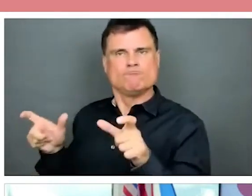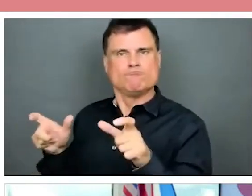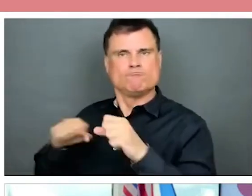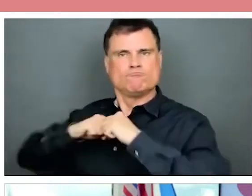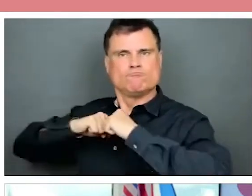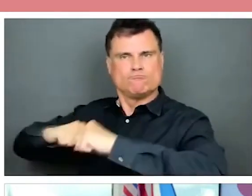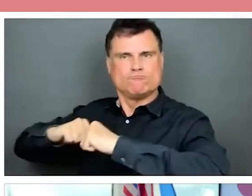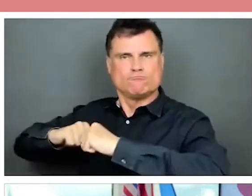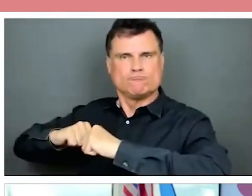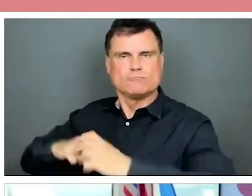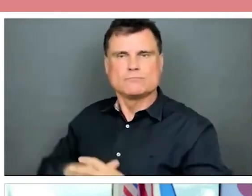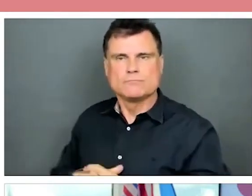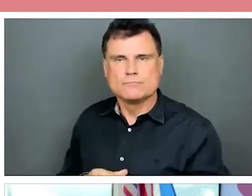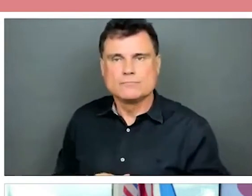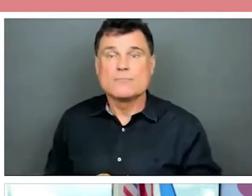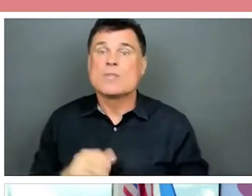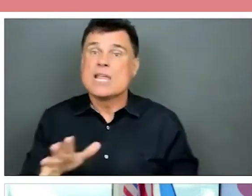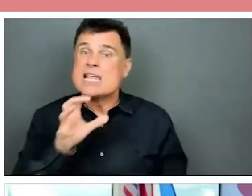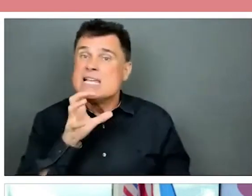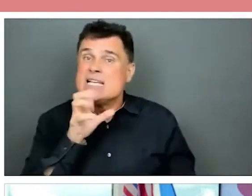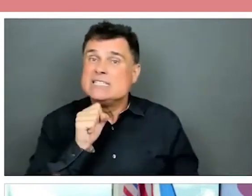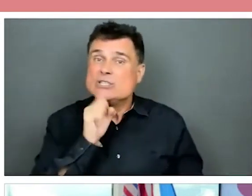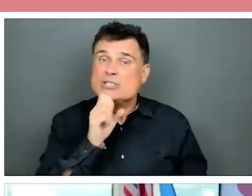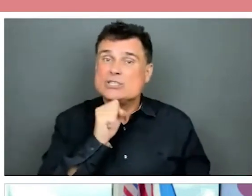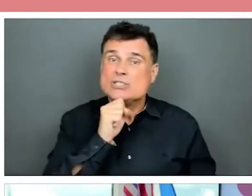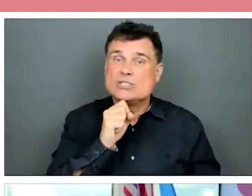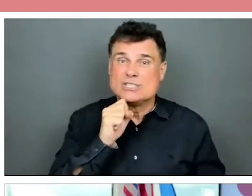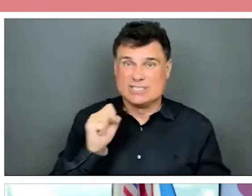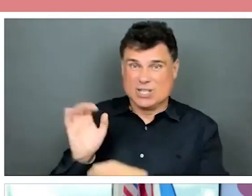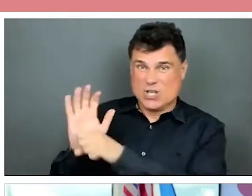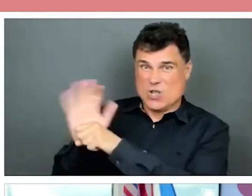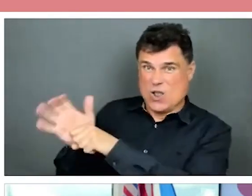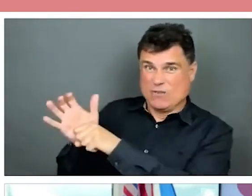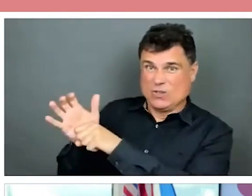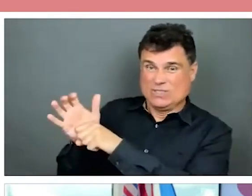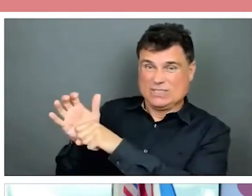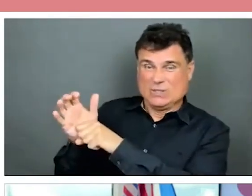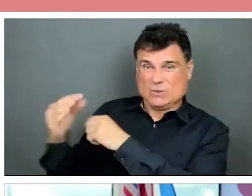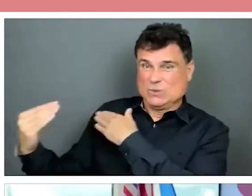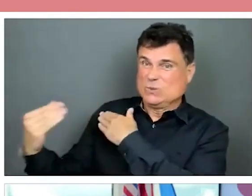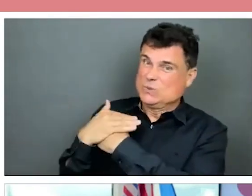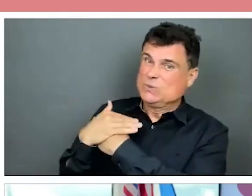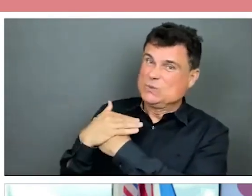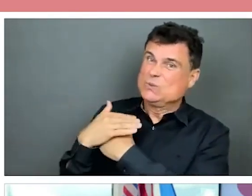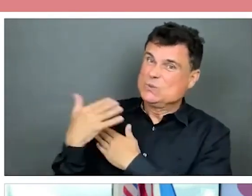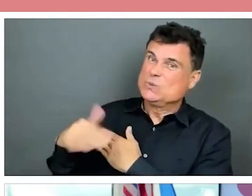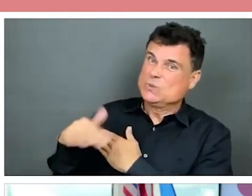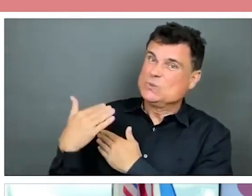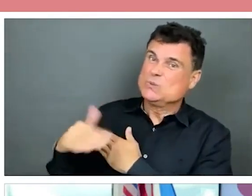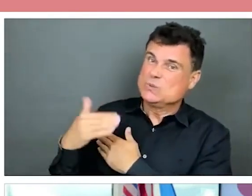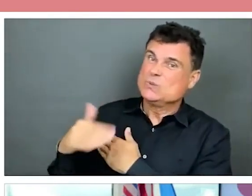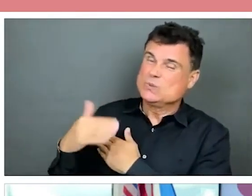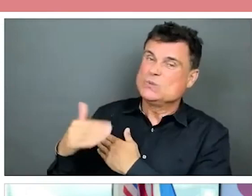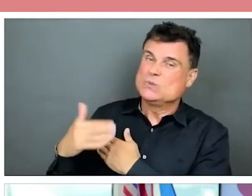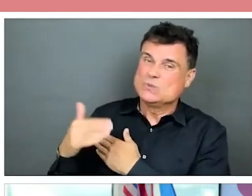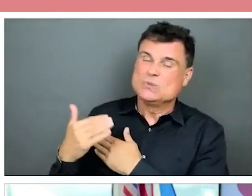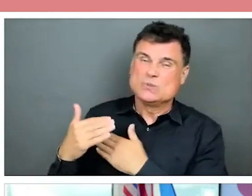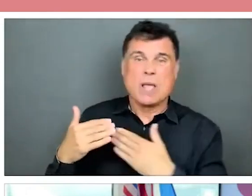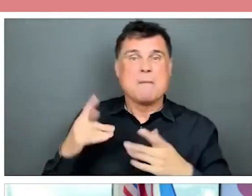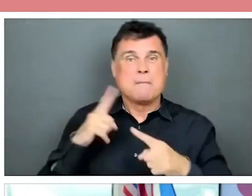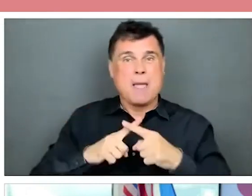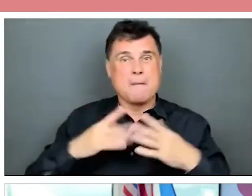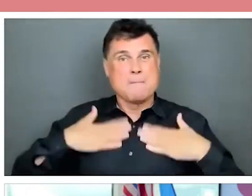to age primarily, and other conditions where your immune system is not active. So it's not surprising that we've